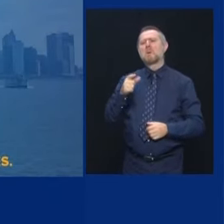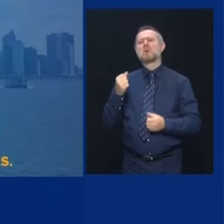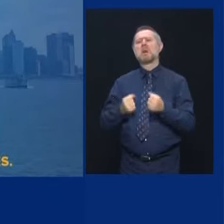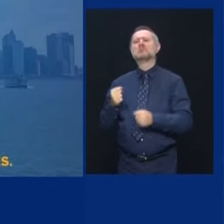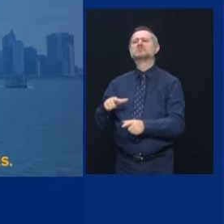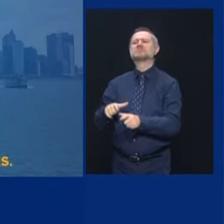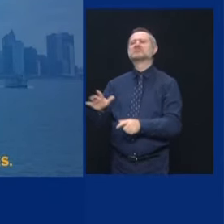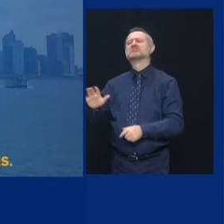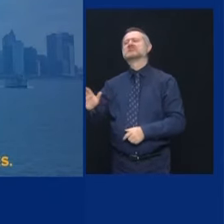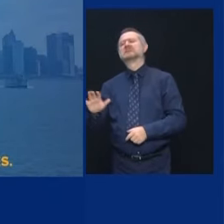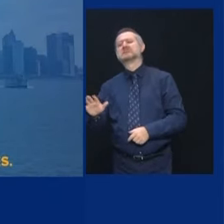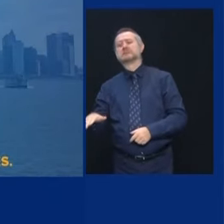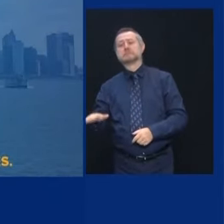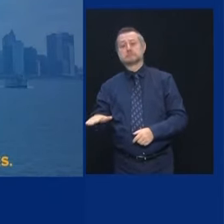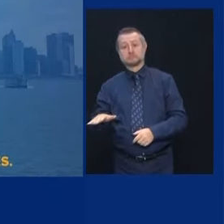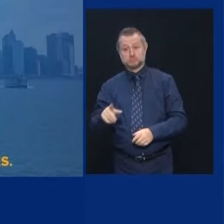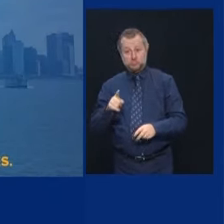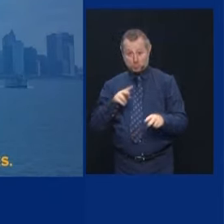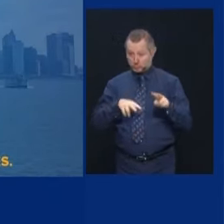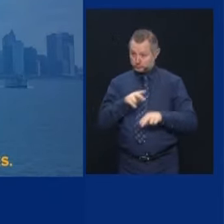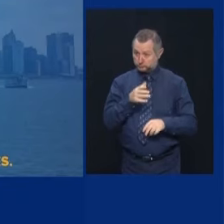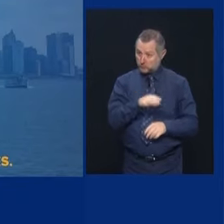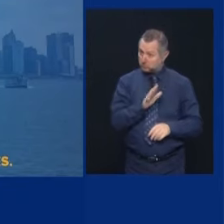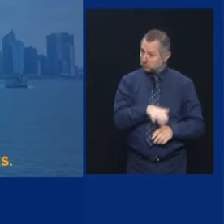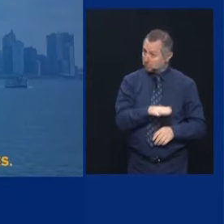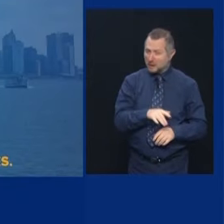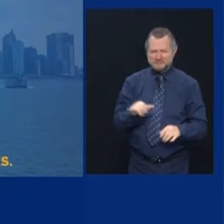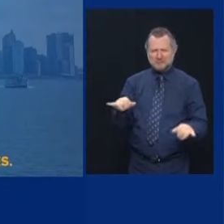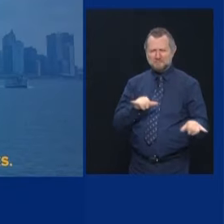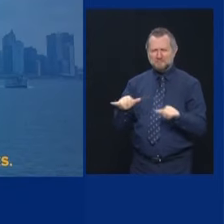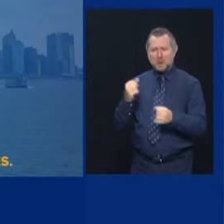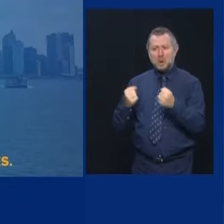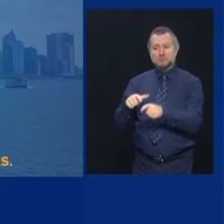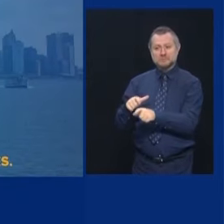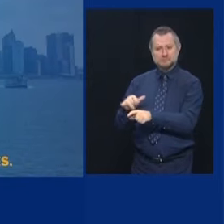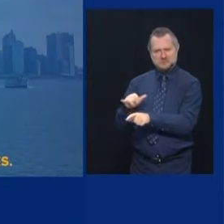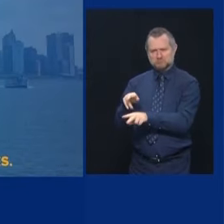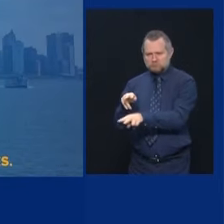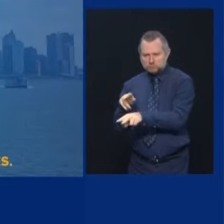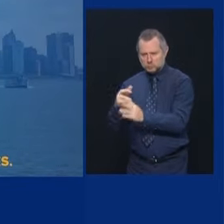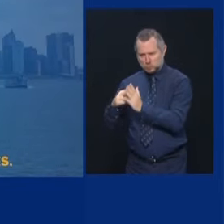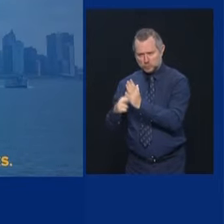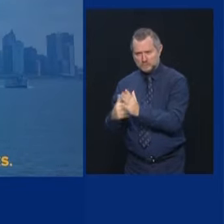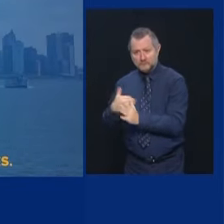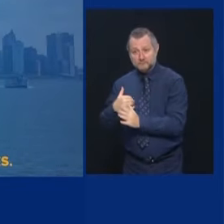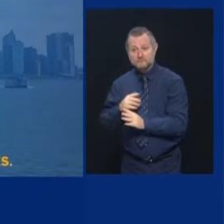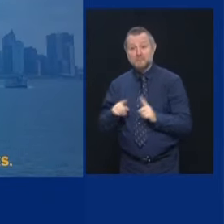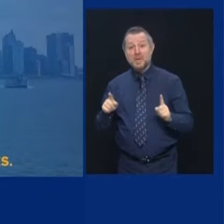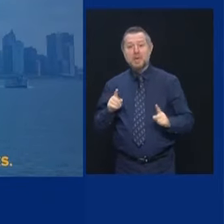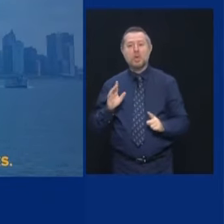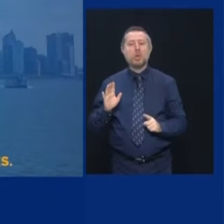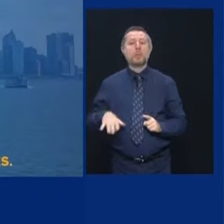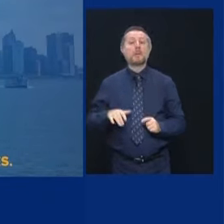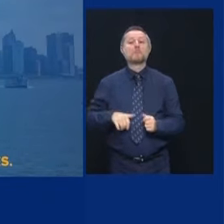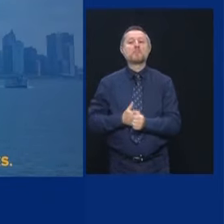Don't litter. Are you enforcing it? Any rule is only as good as the